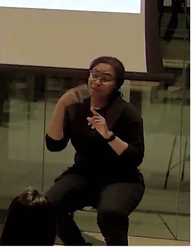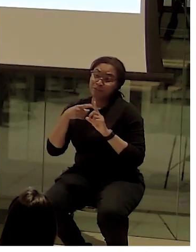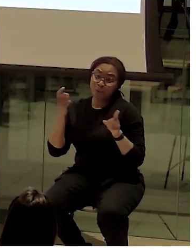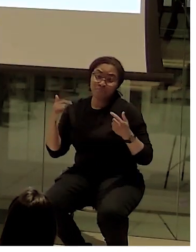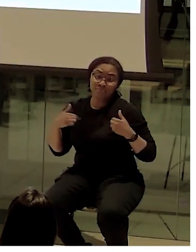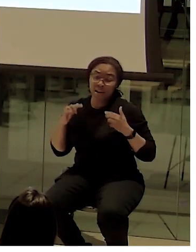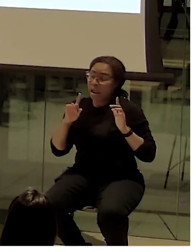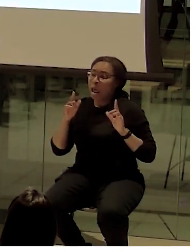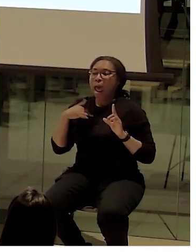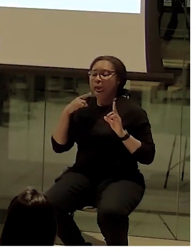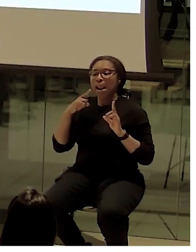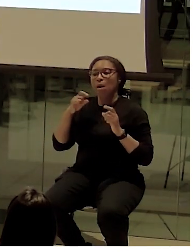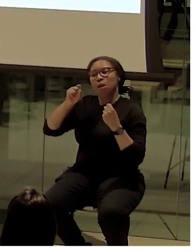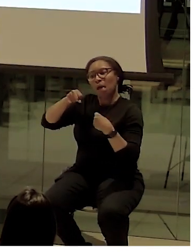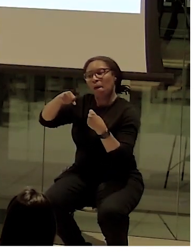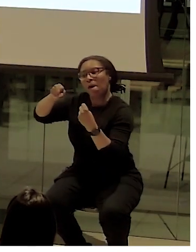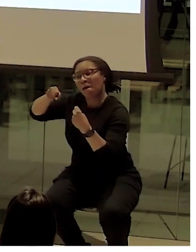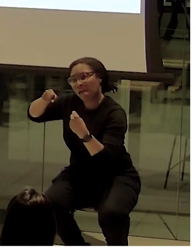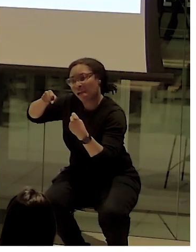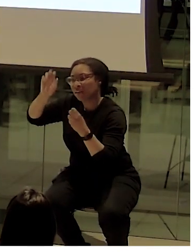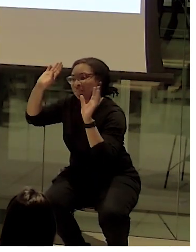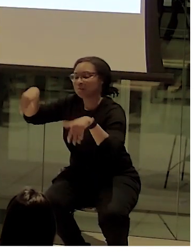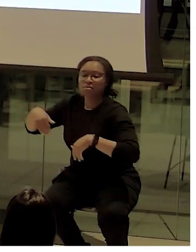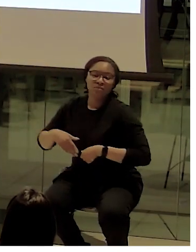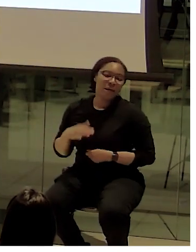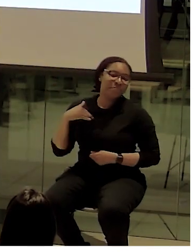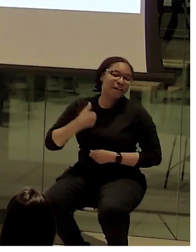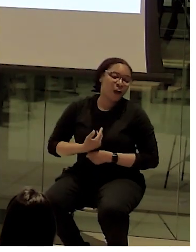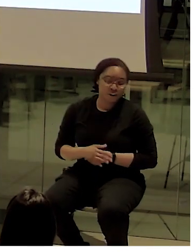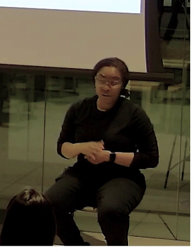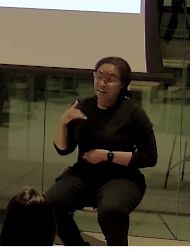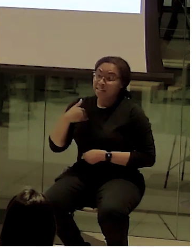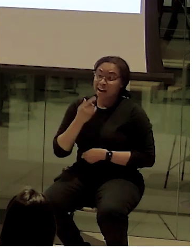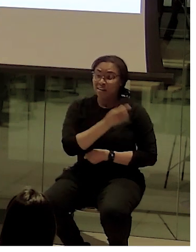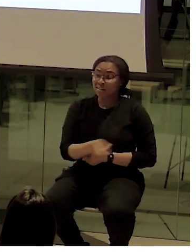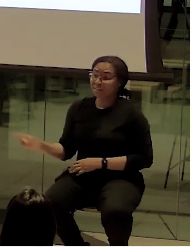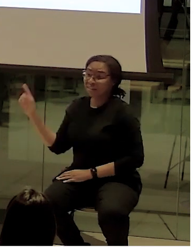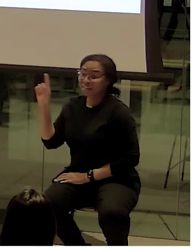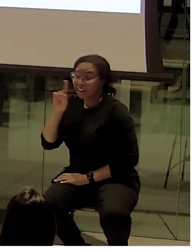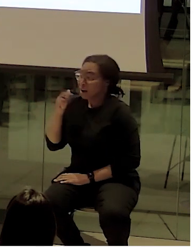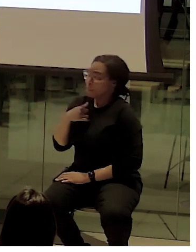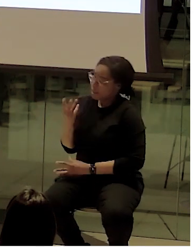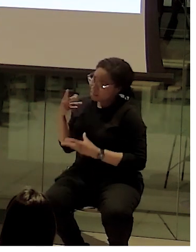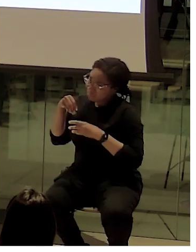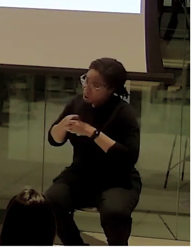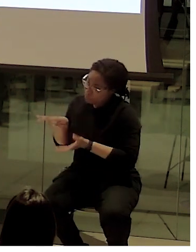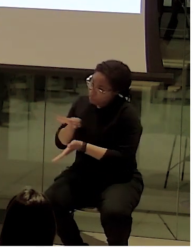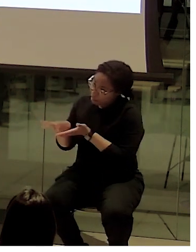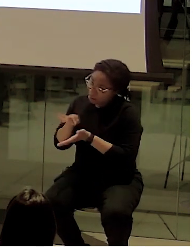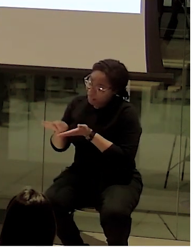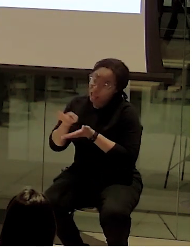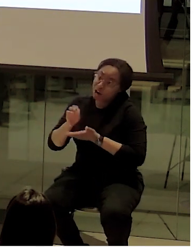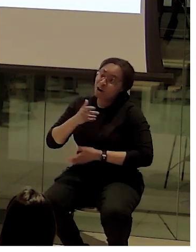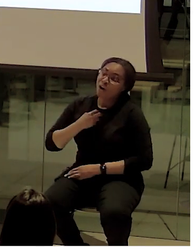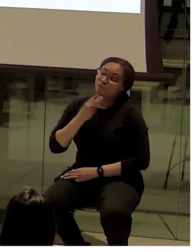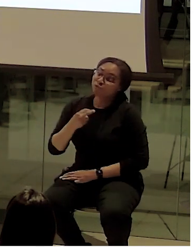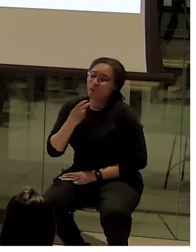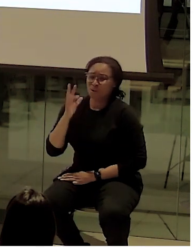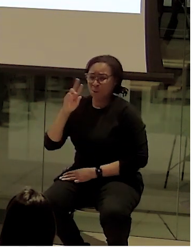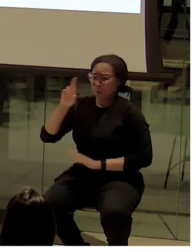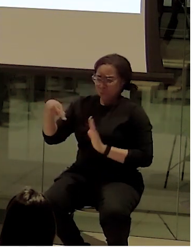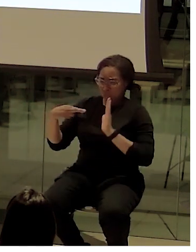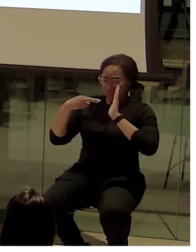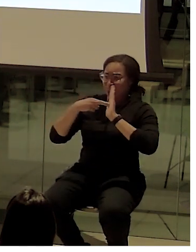I've complied up to a point, but frankly, I'm tired. Tired of standing up, being counted, tired of having a voice, or worse, being a role